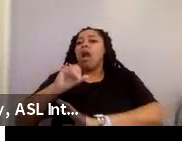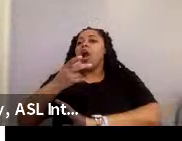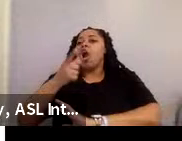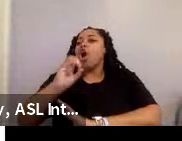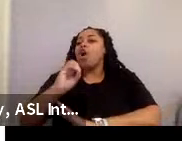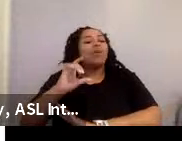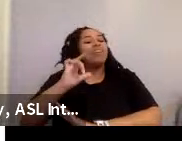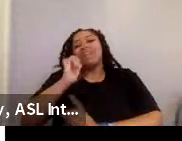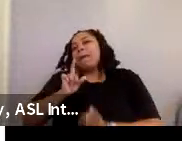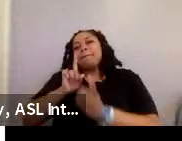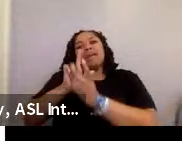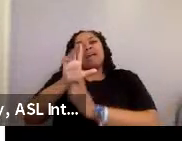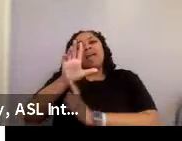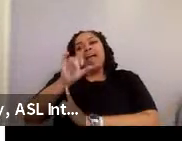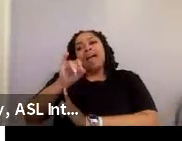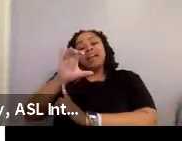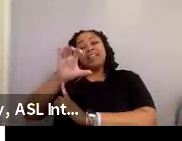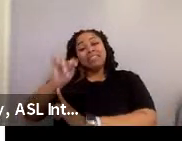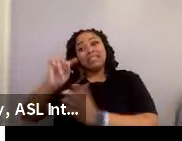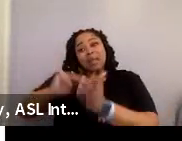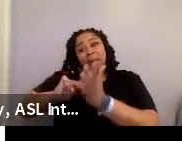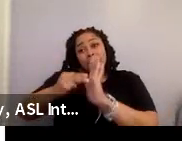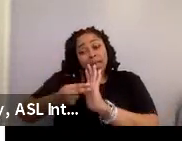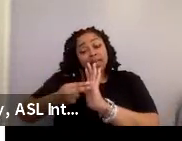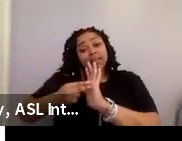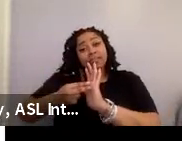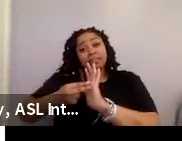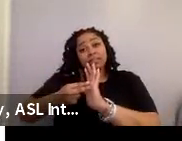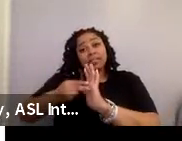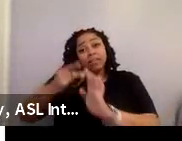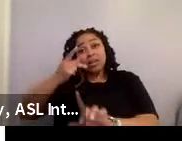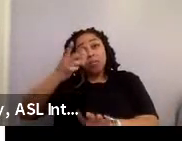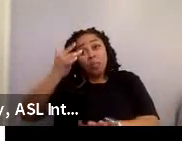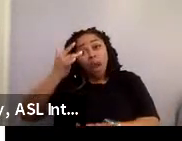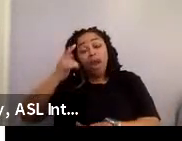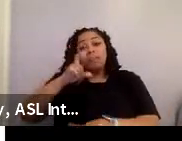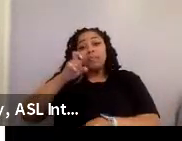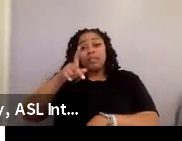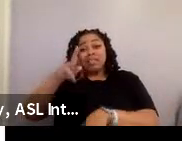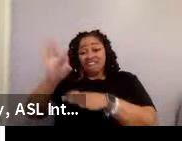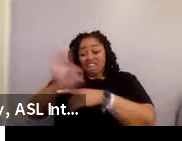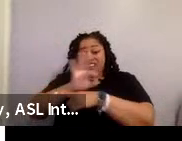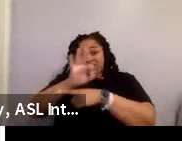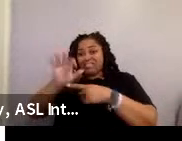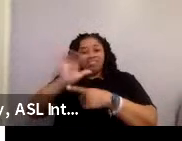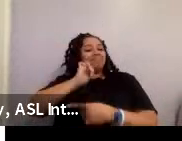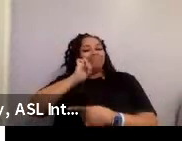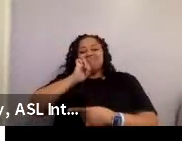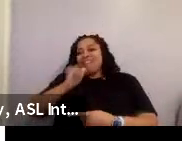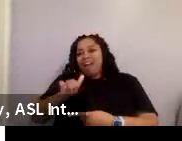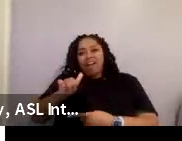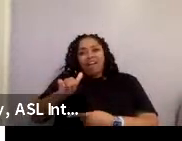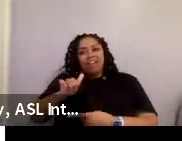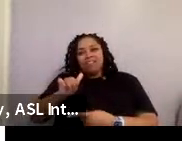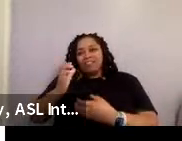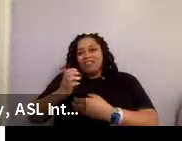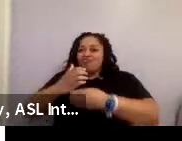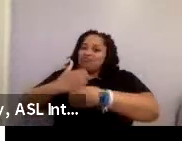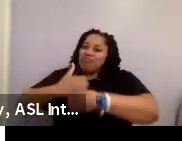meet the ICT definition because its principal function is not the